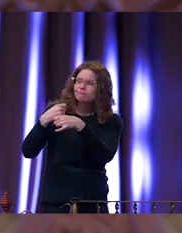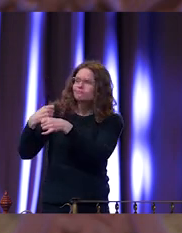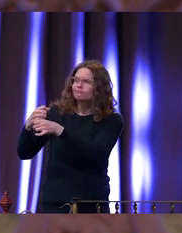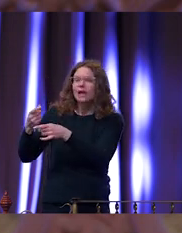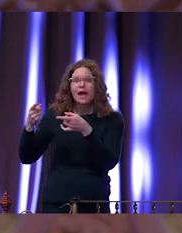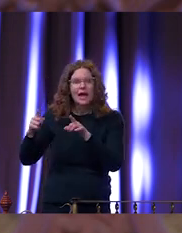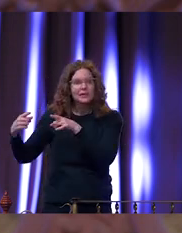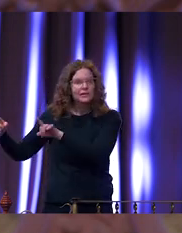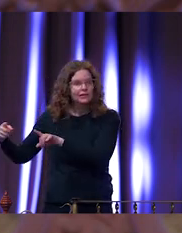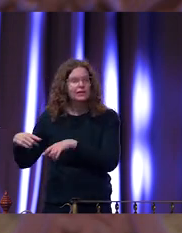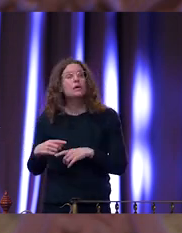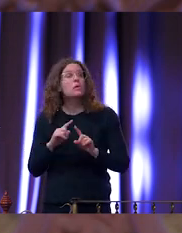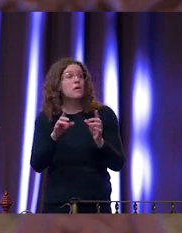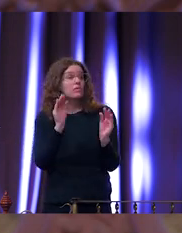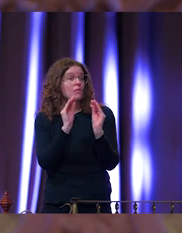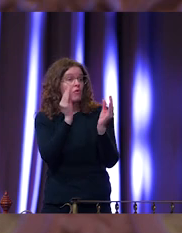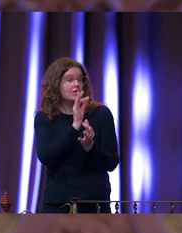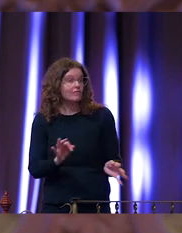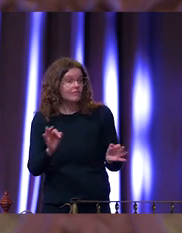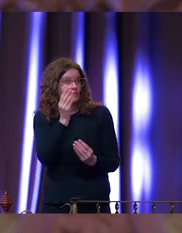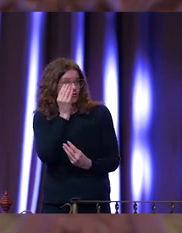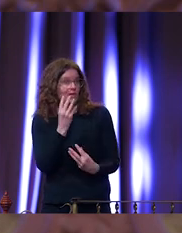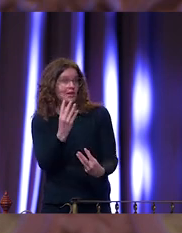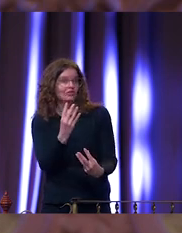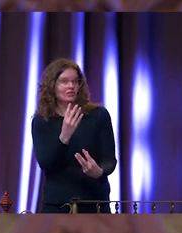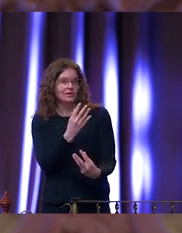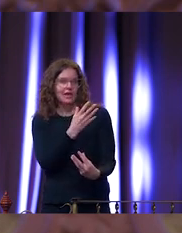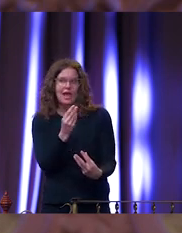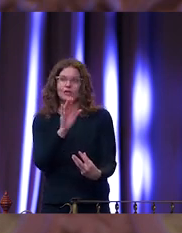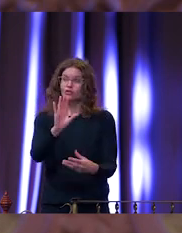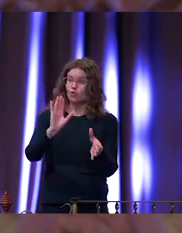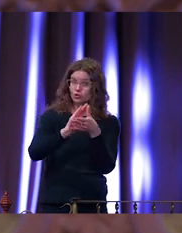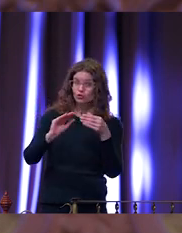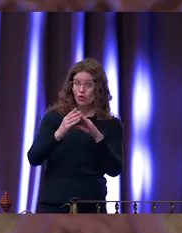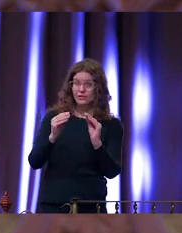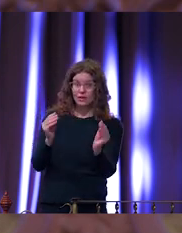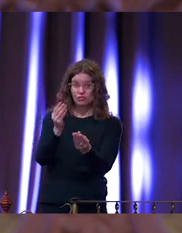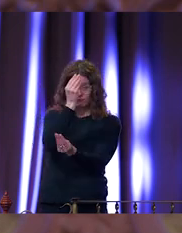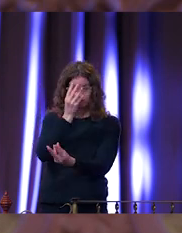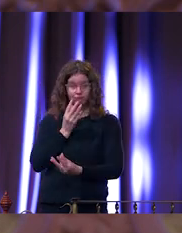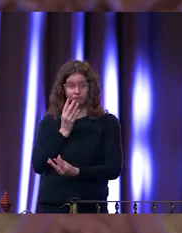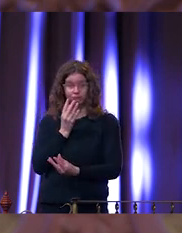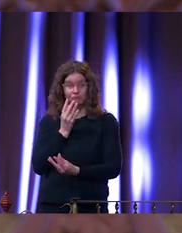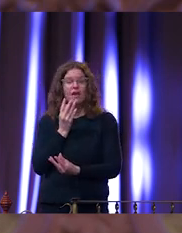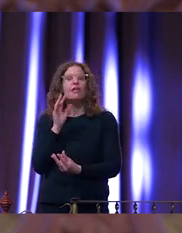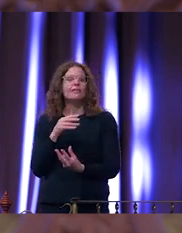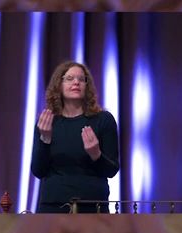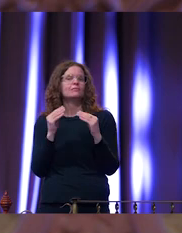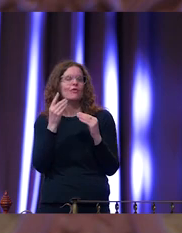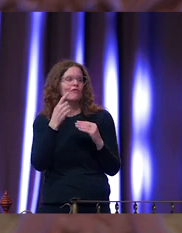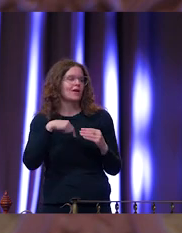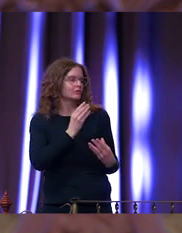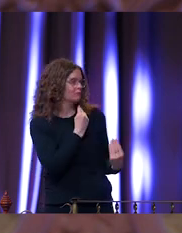more information and, you know, kind of great stories you can give us, that gives us more to go up to the